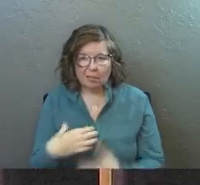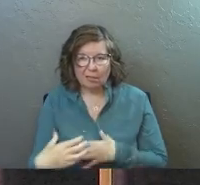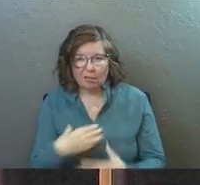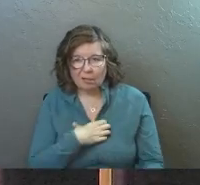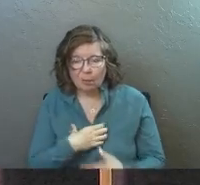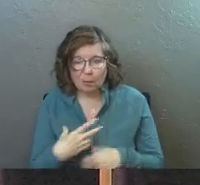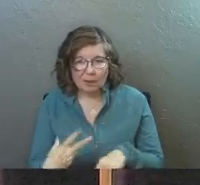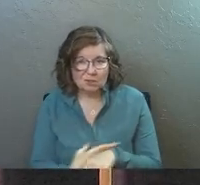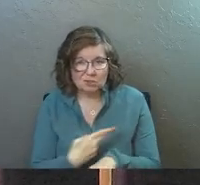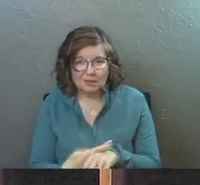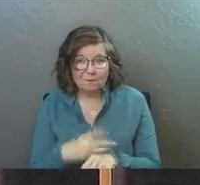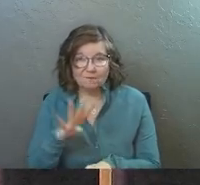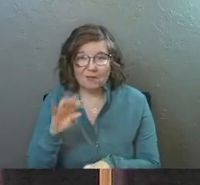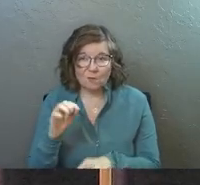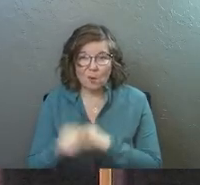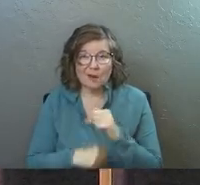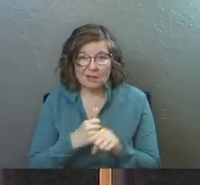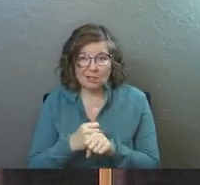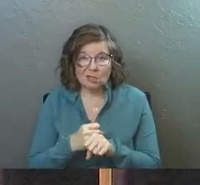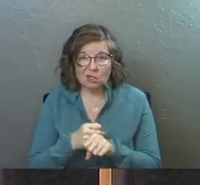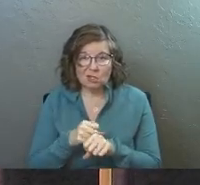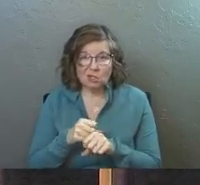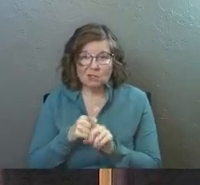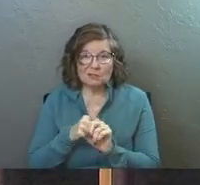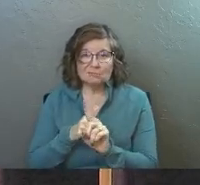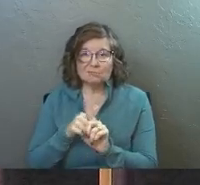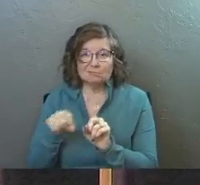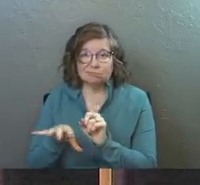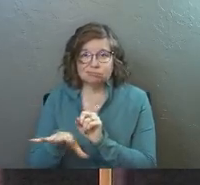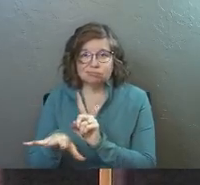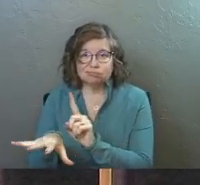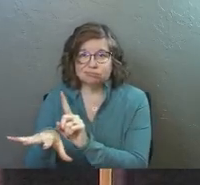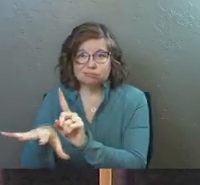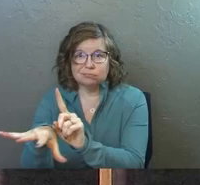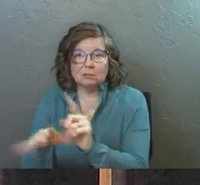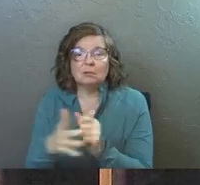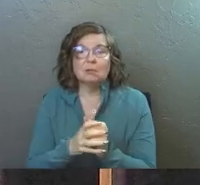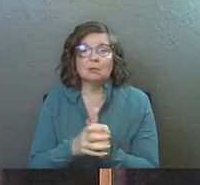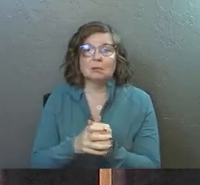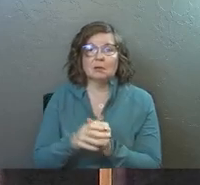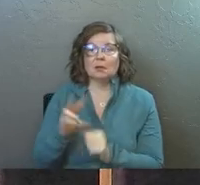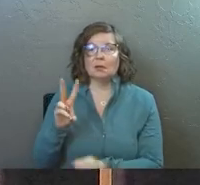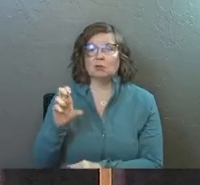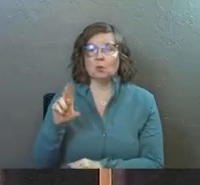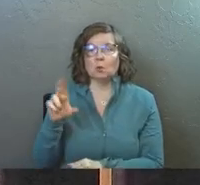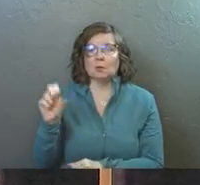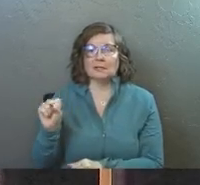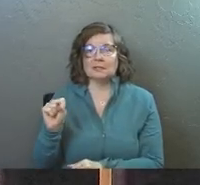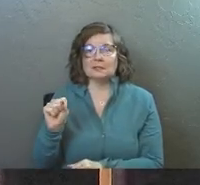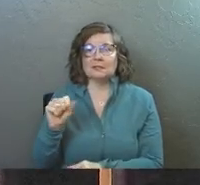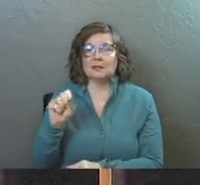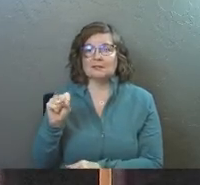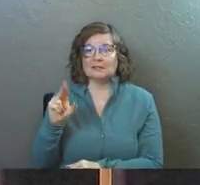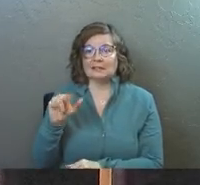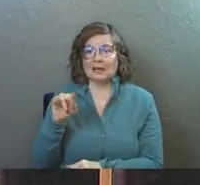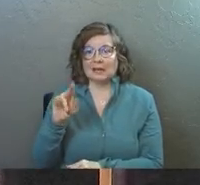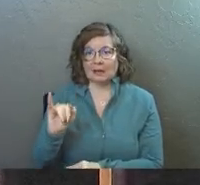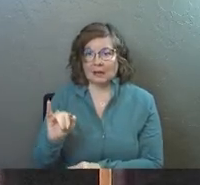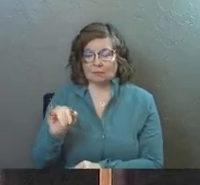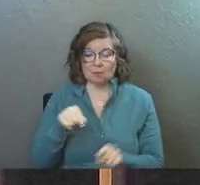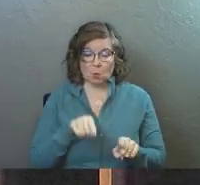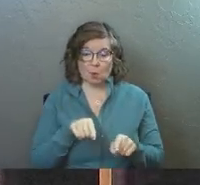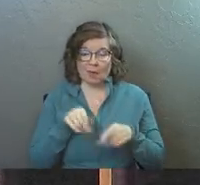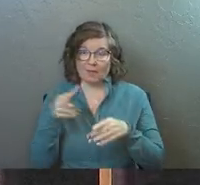sheep. 40 years in the wilderness. It's the wilderness of Sinai, actually. And while he's there